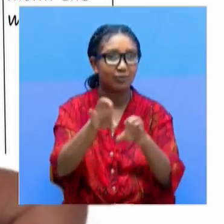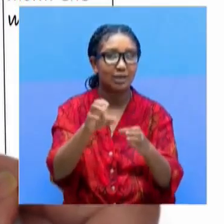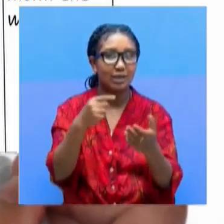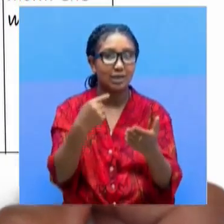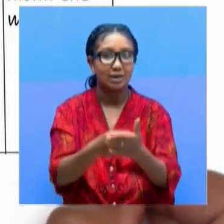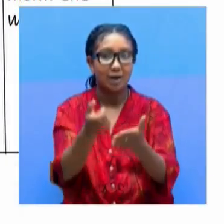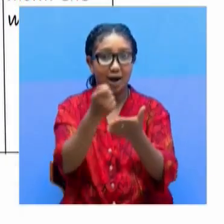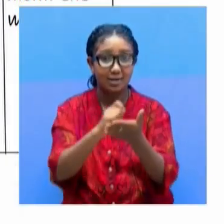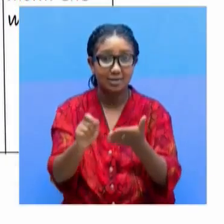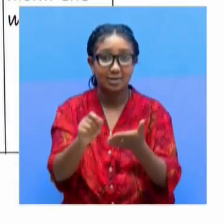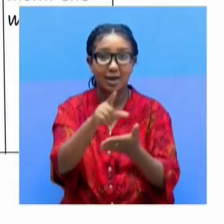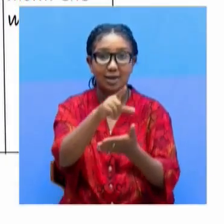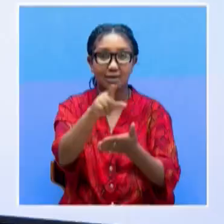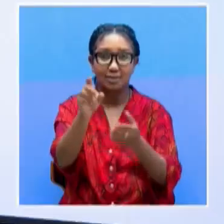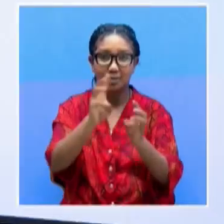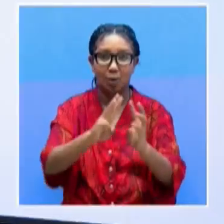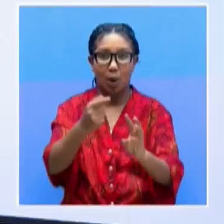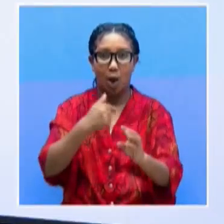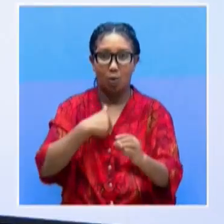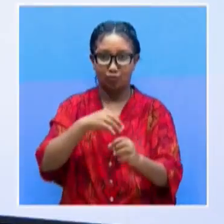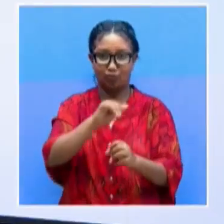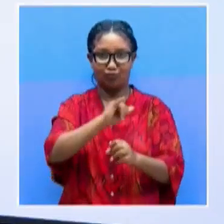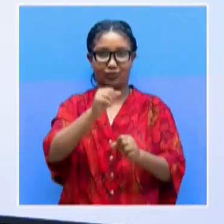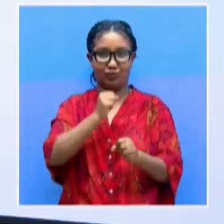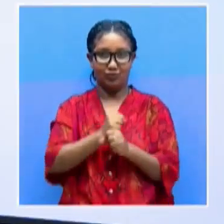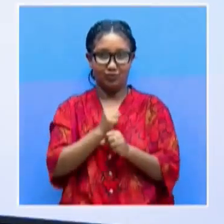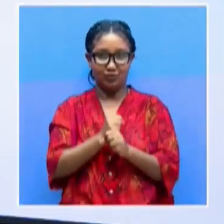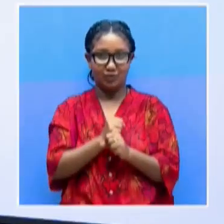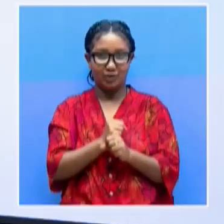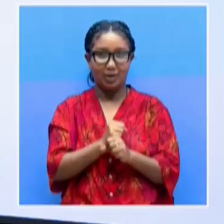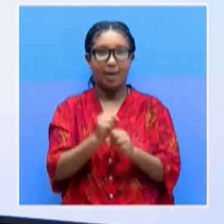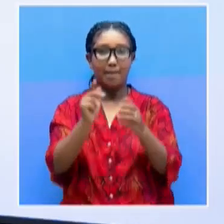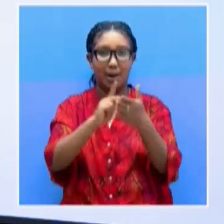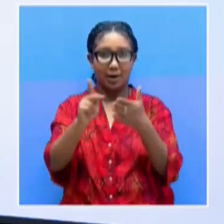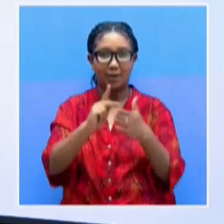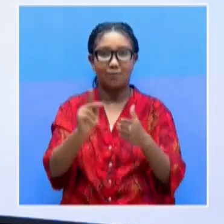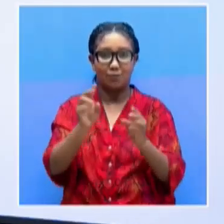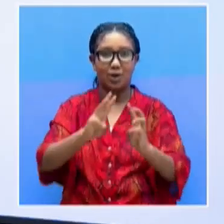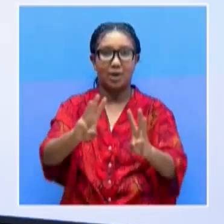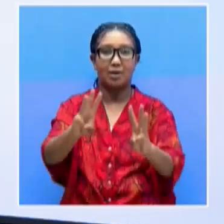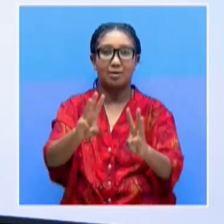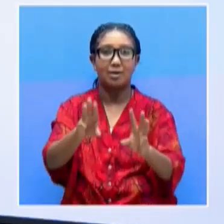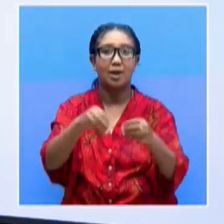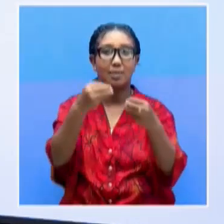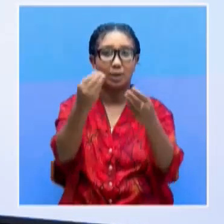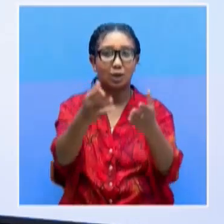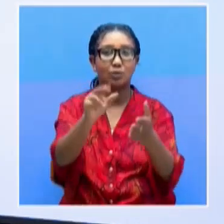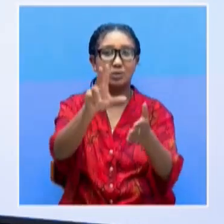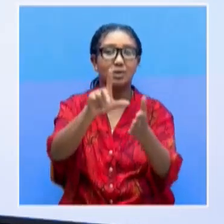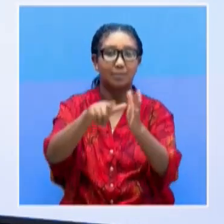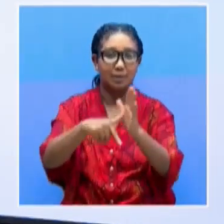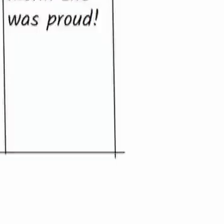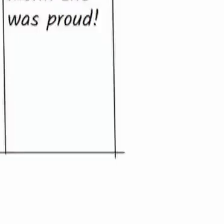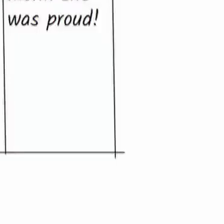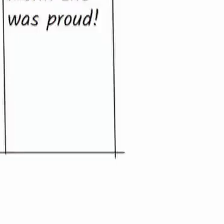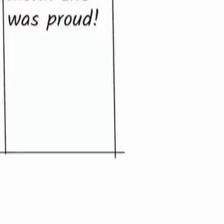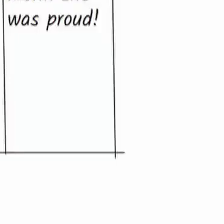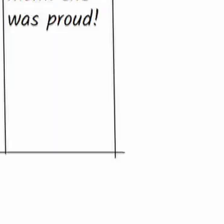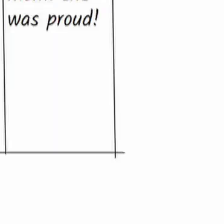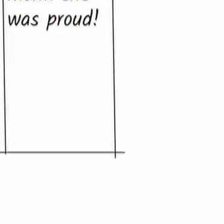this down in the way that I was reading it in a paragraph form. Let me give you 3 minutes.